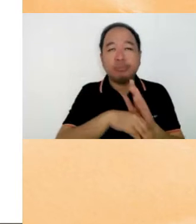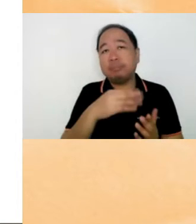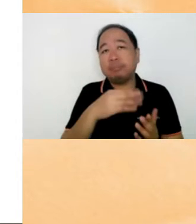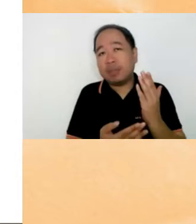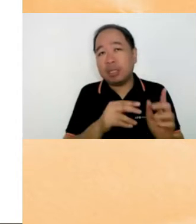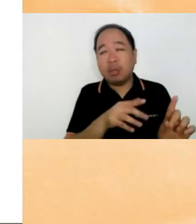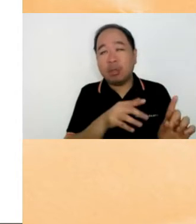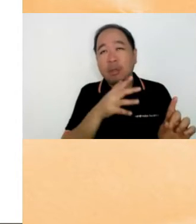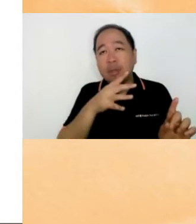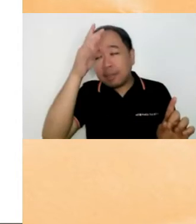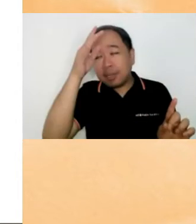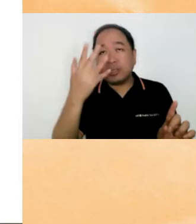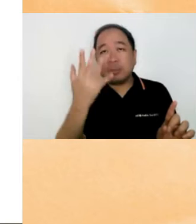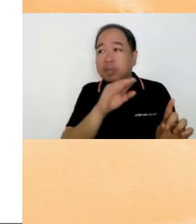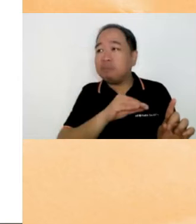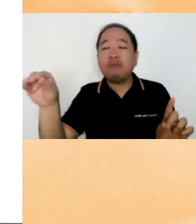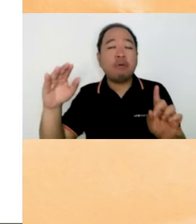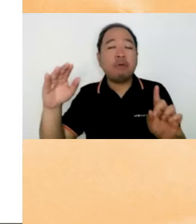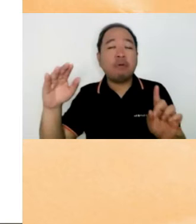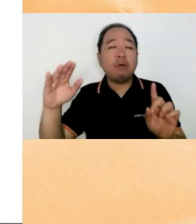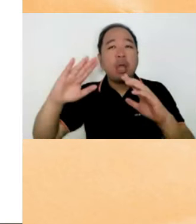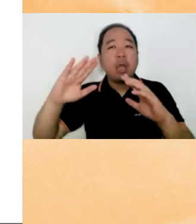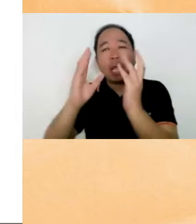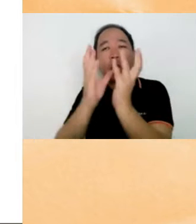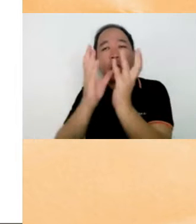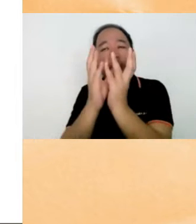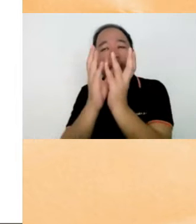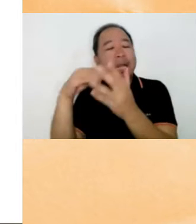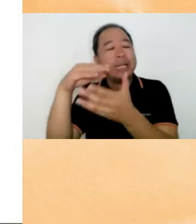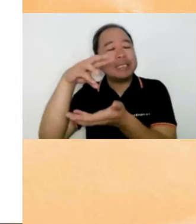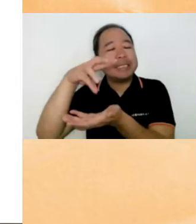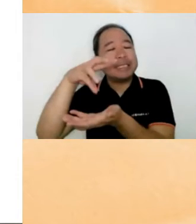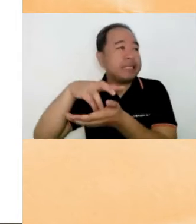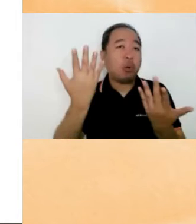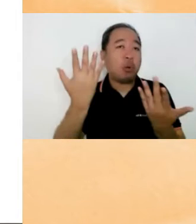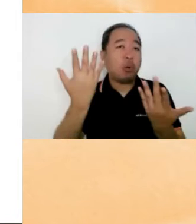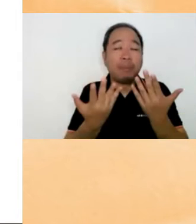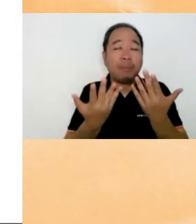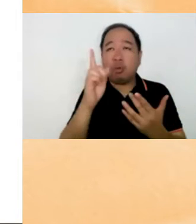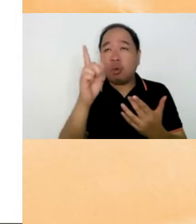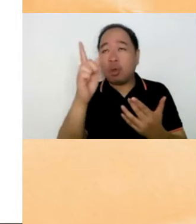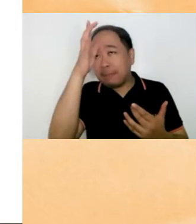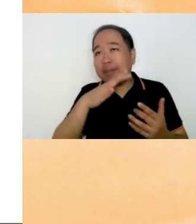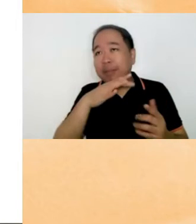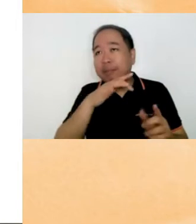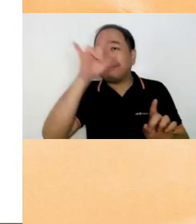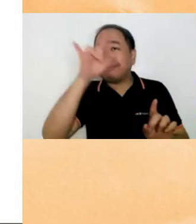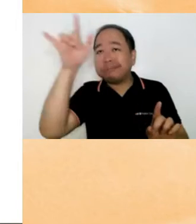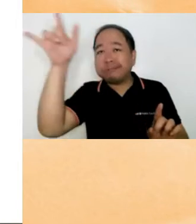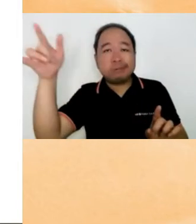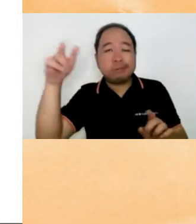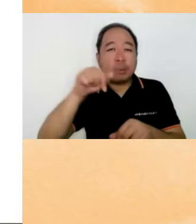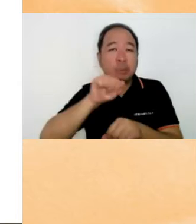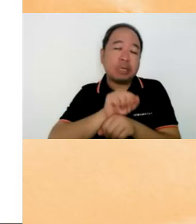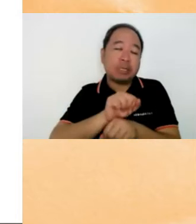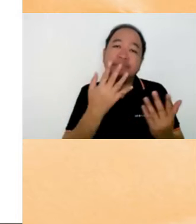either the urban areas or overseas for financial reasons. No? But there are other reasons for absentee parents. No?